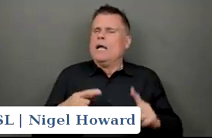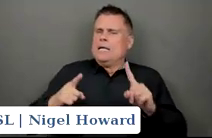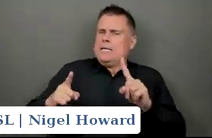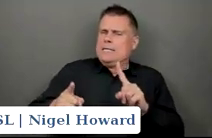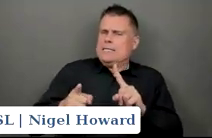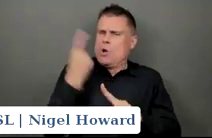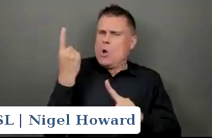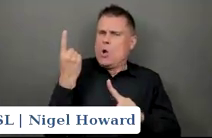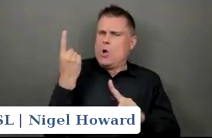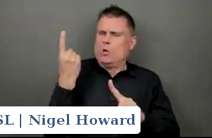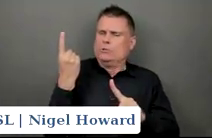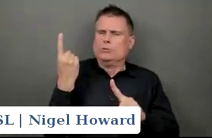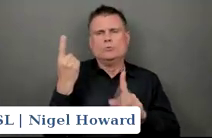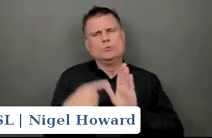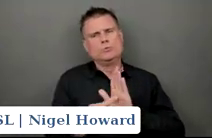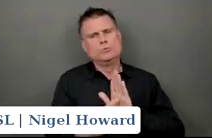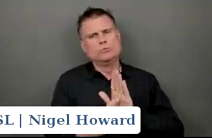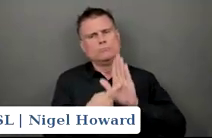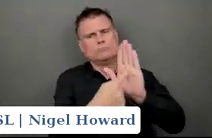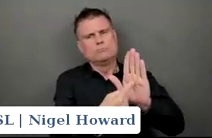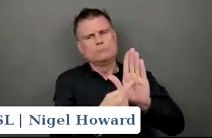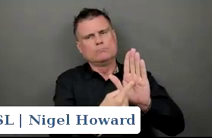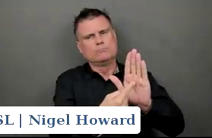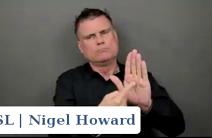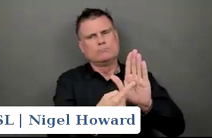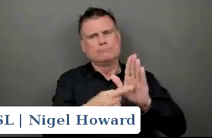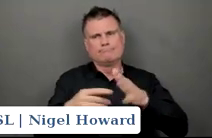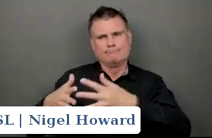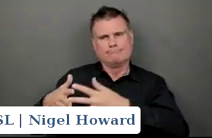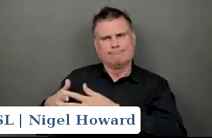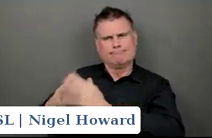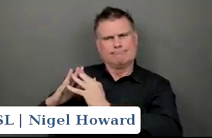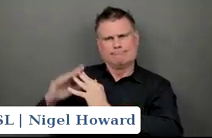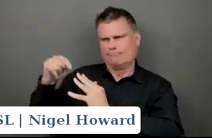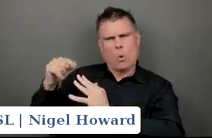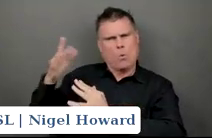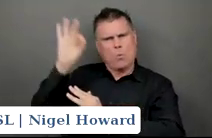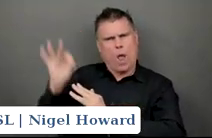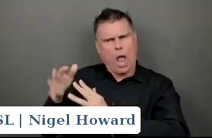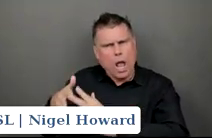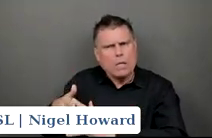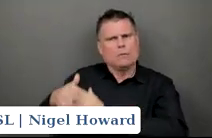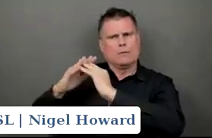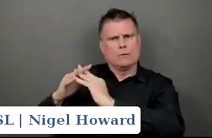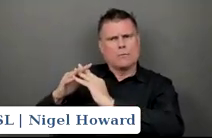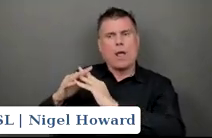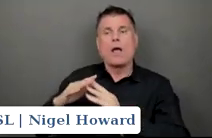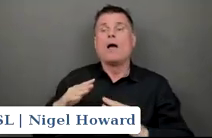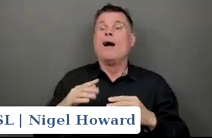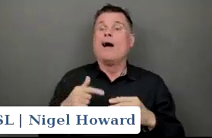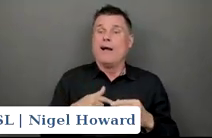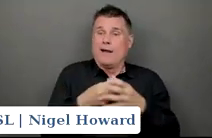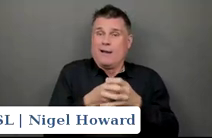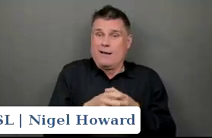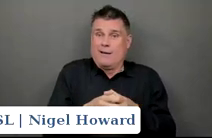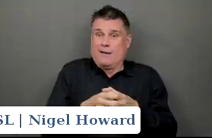this program started and where this came from. I mean, the driving force of what is also expanded public works program in South Africa at the time was to create